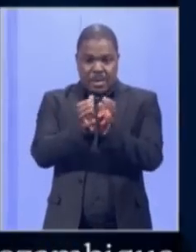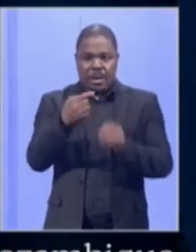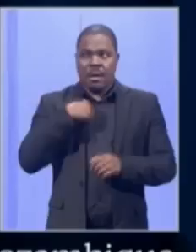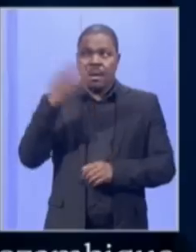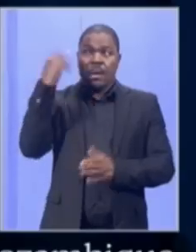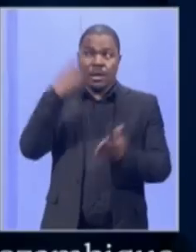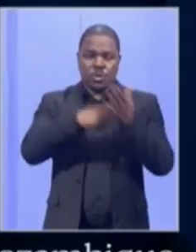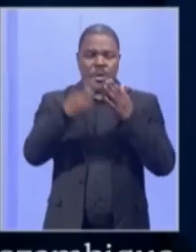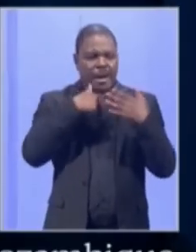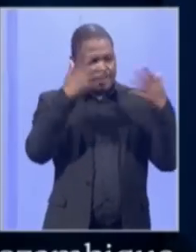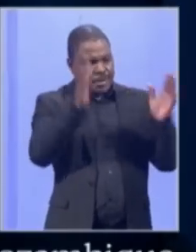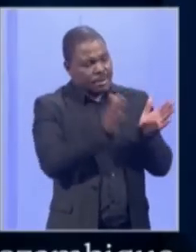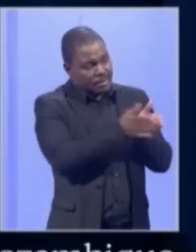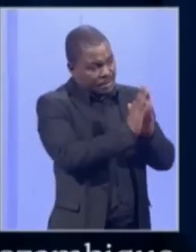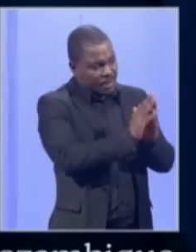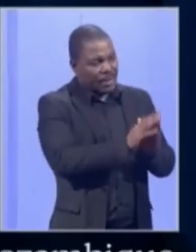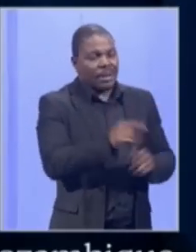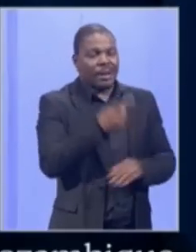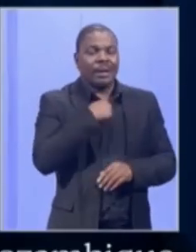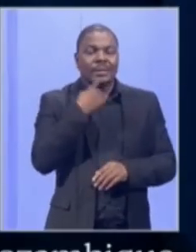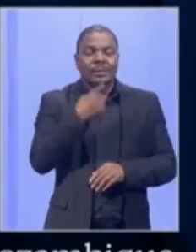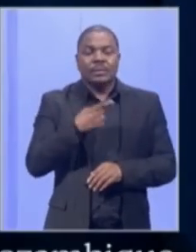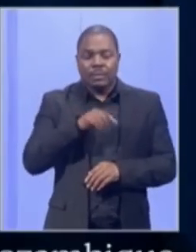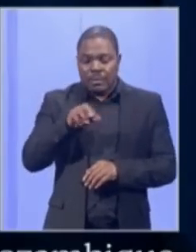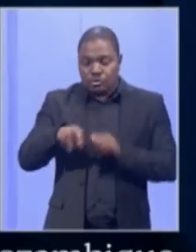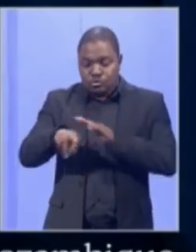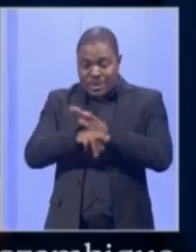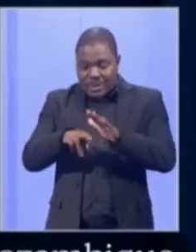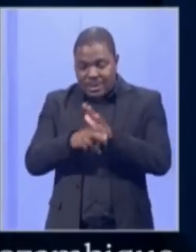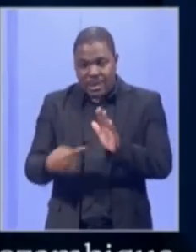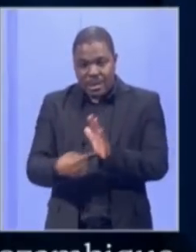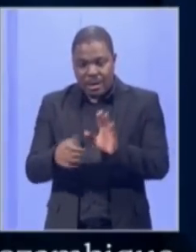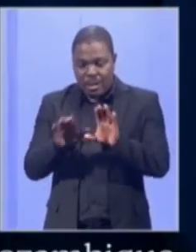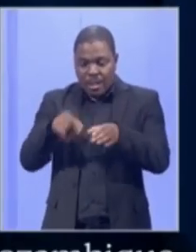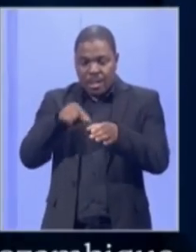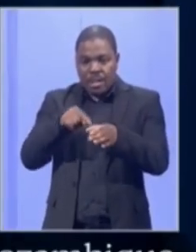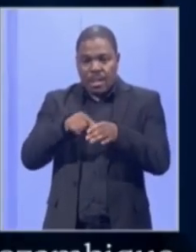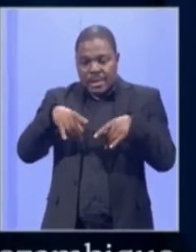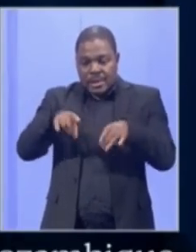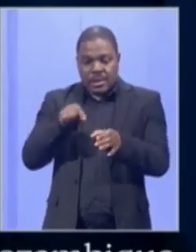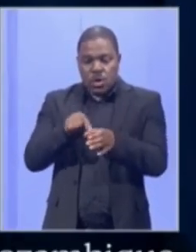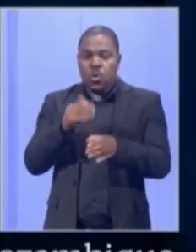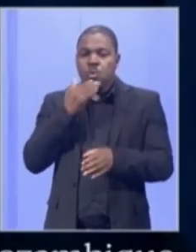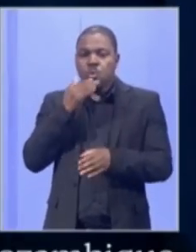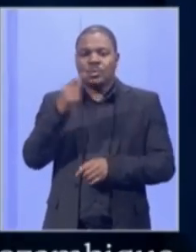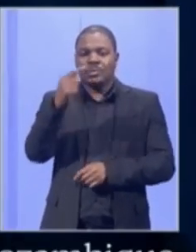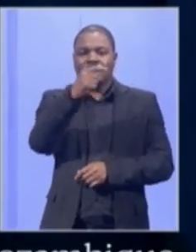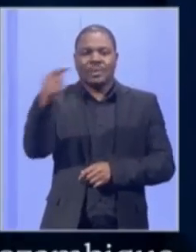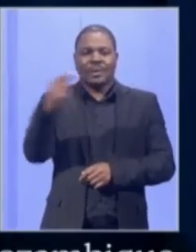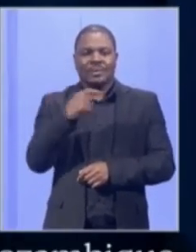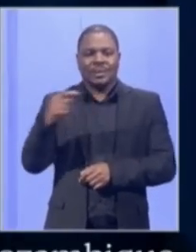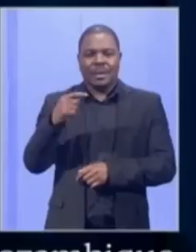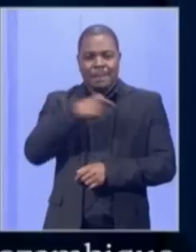week here, that we need the region we've got the organ, which is now chaired by the president of Tanzania. We need that organ to make a